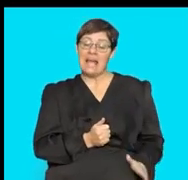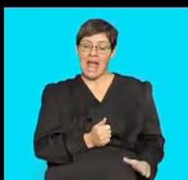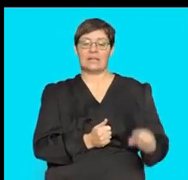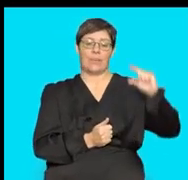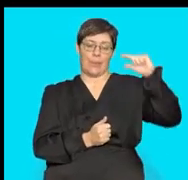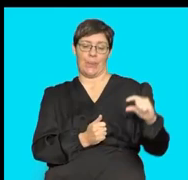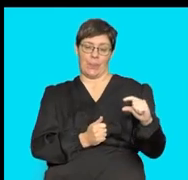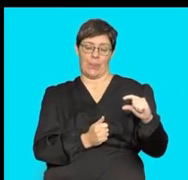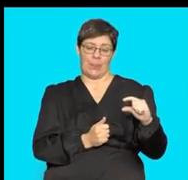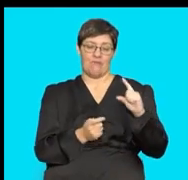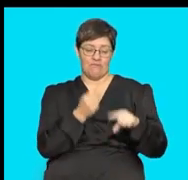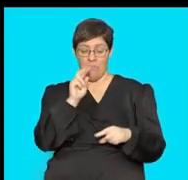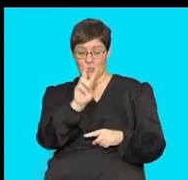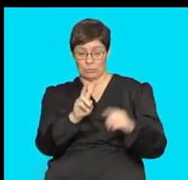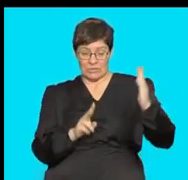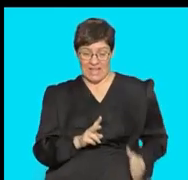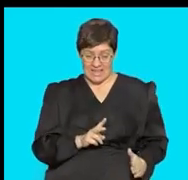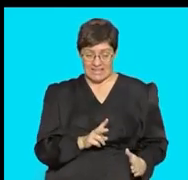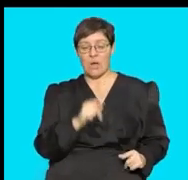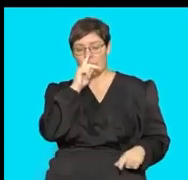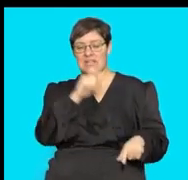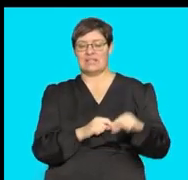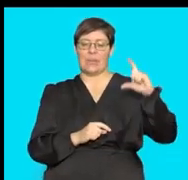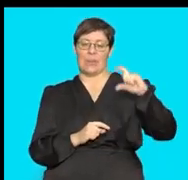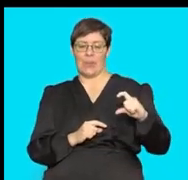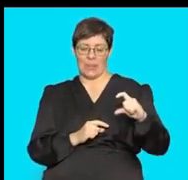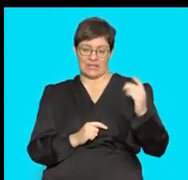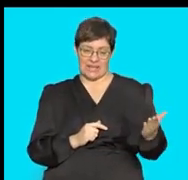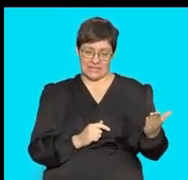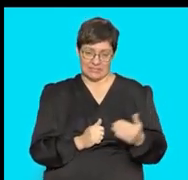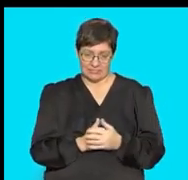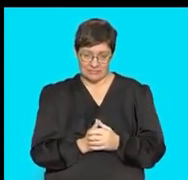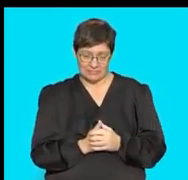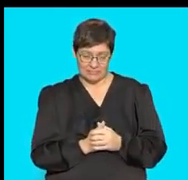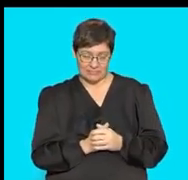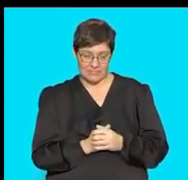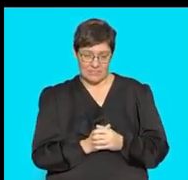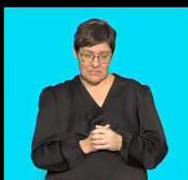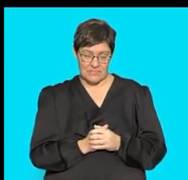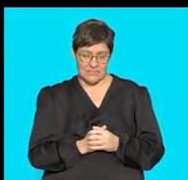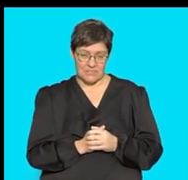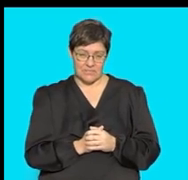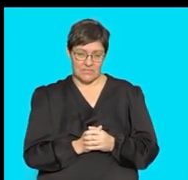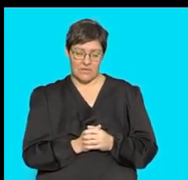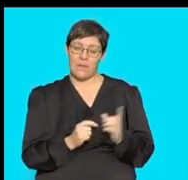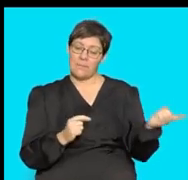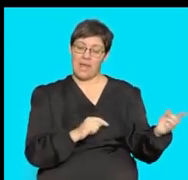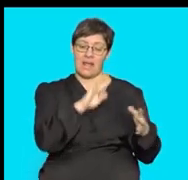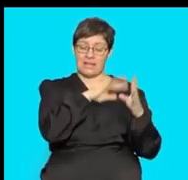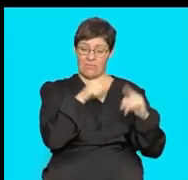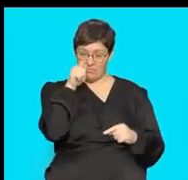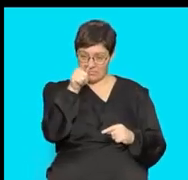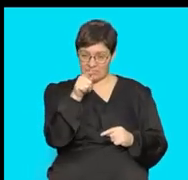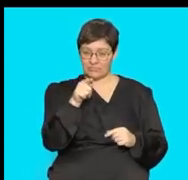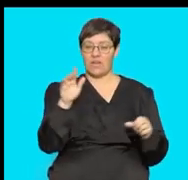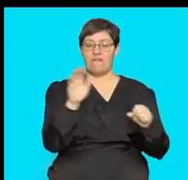was we needed to have the full pair needed to have the smaller of the two sides. So going back to our